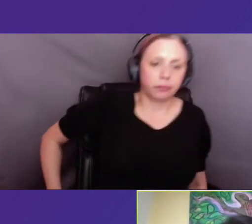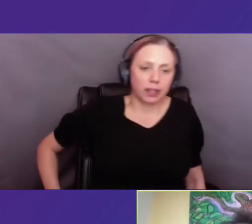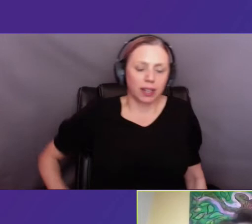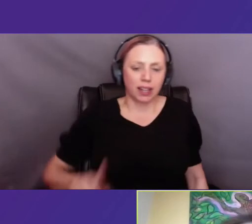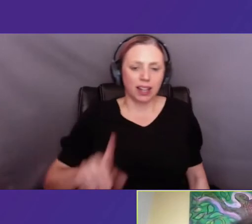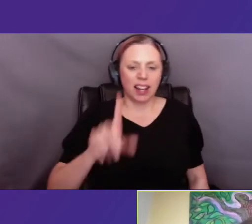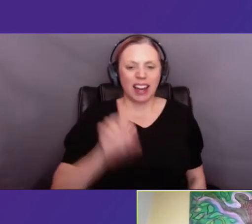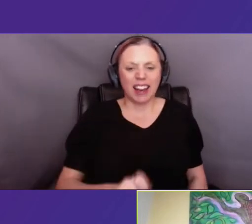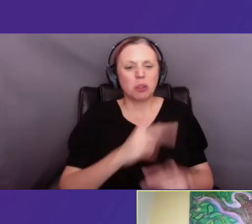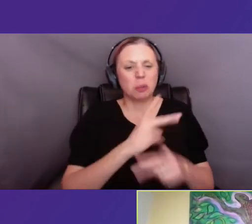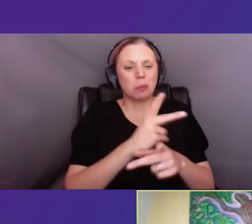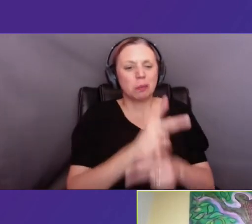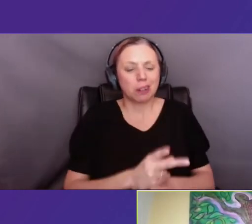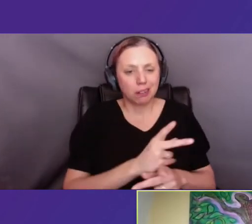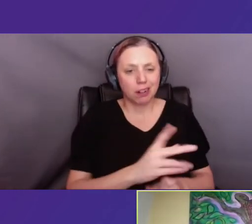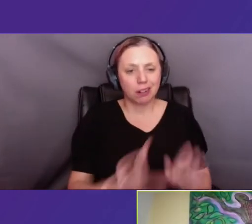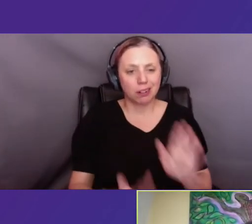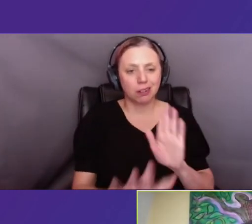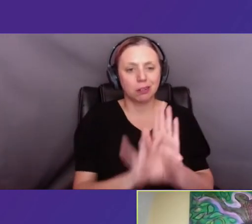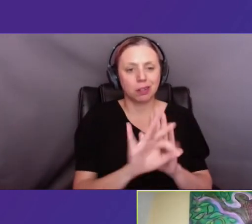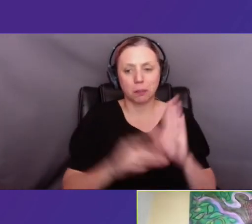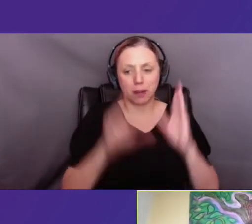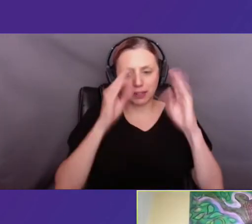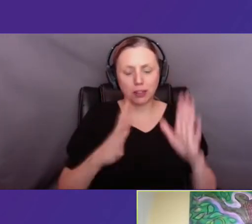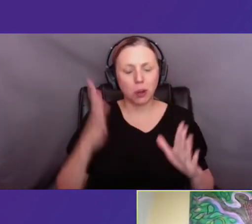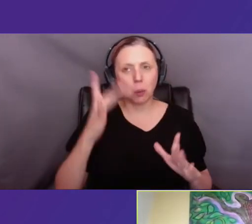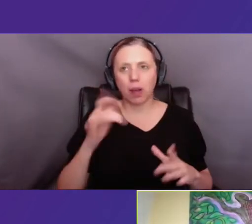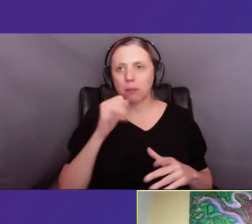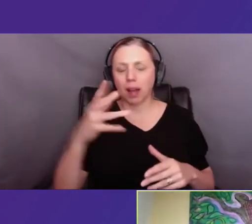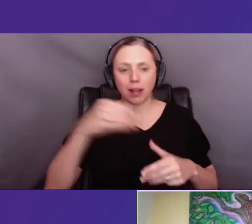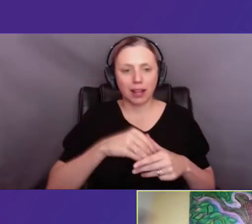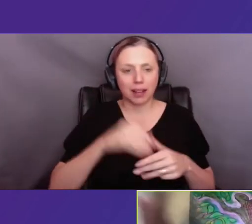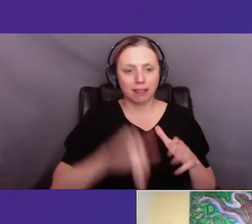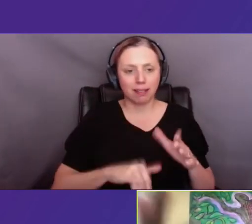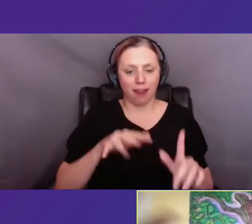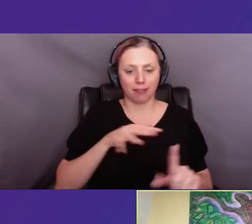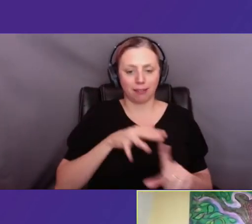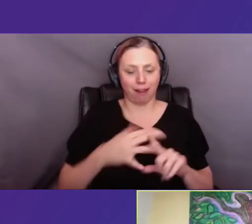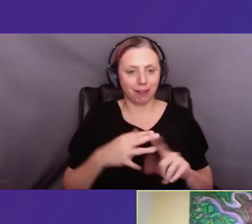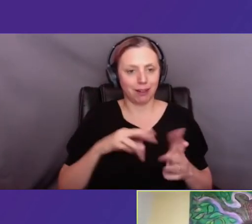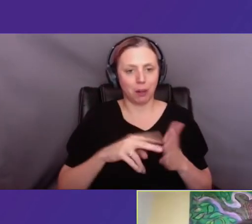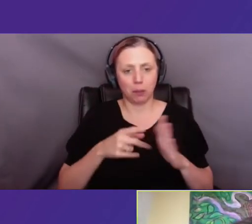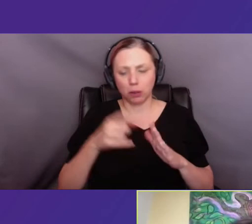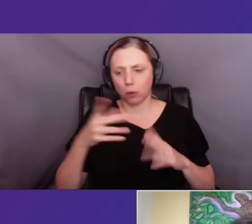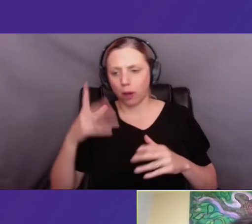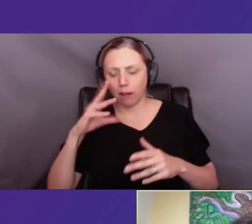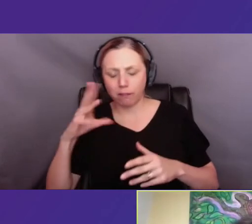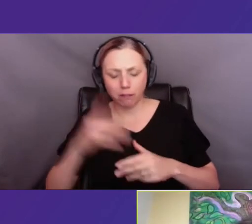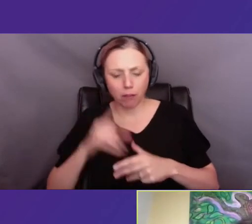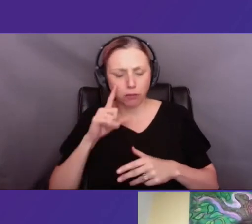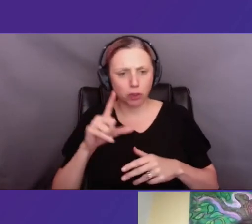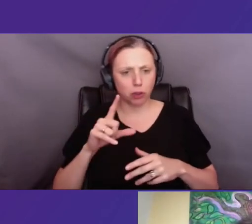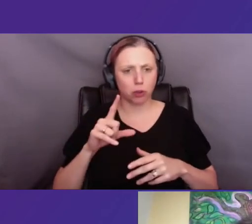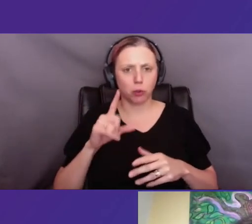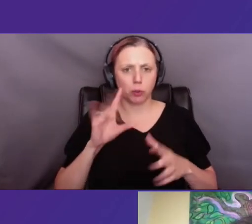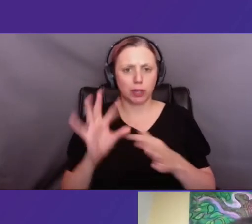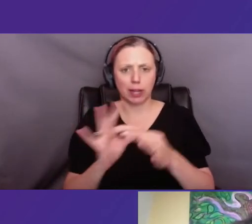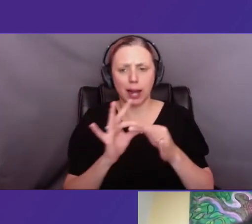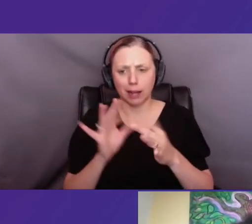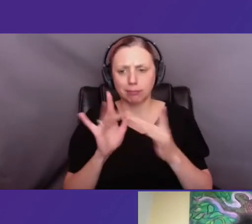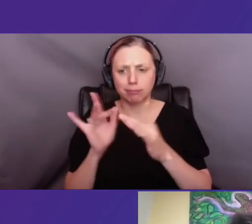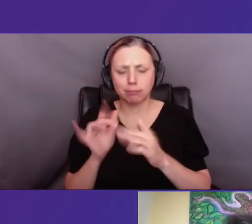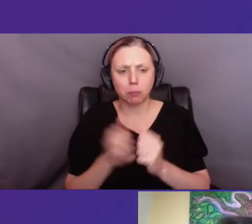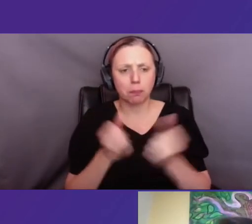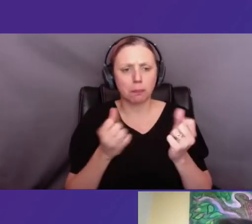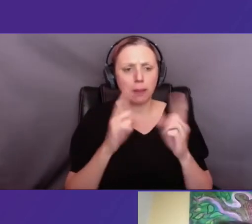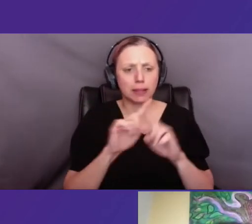teachers, because I'm not in that context. You are in a context where there is a lot of teachers that you can exactly.